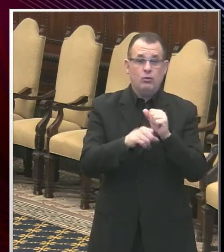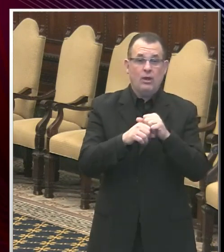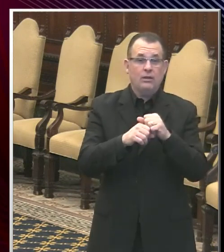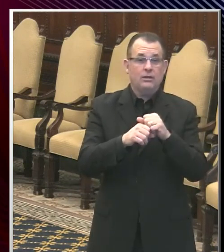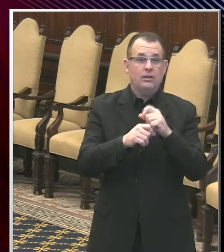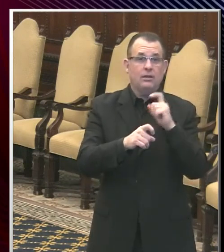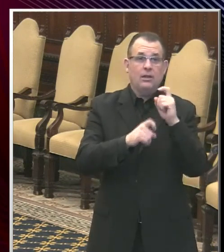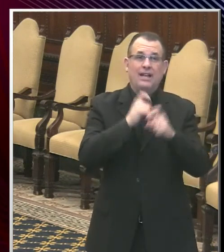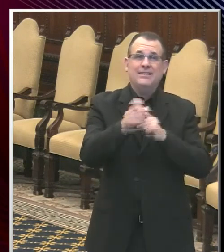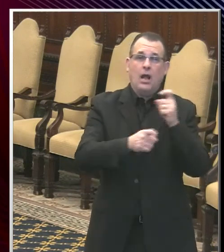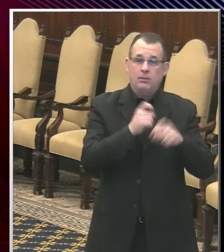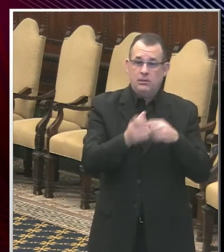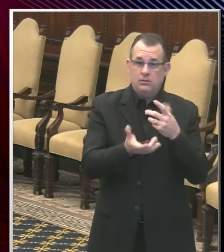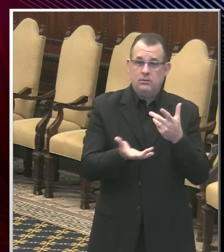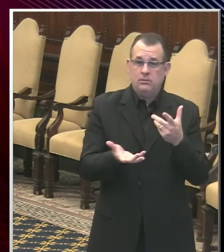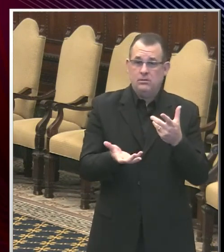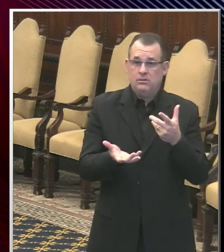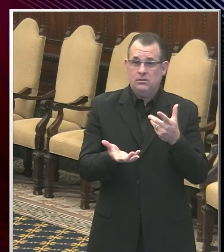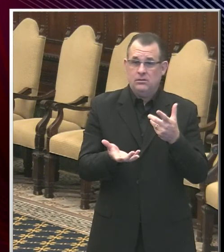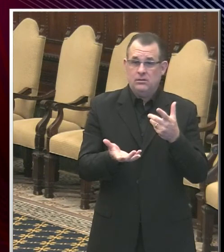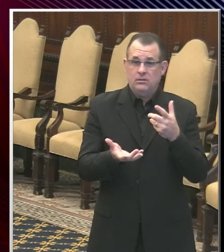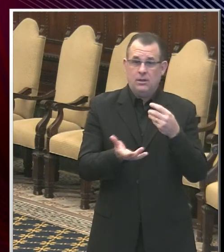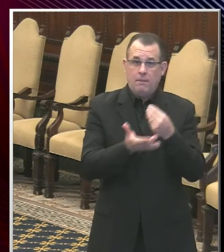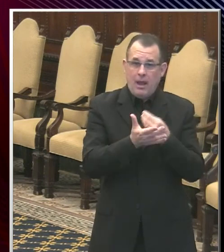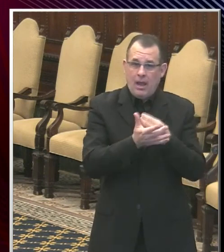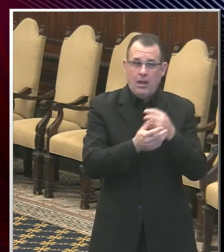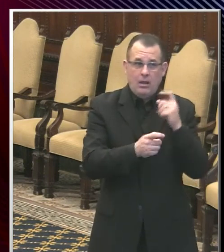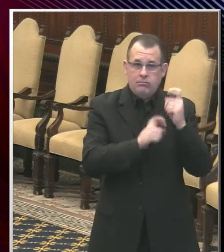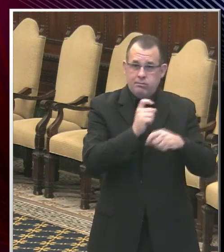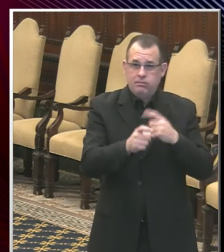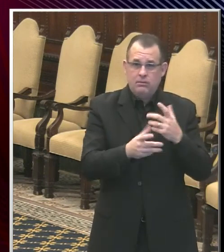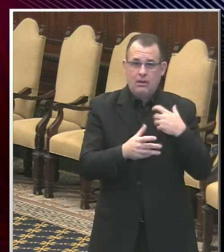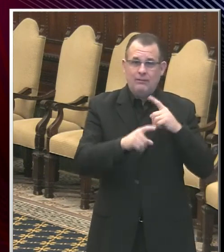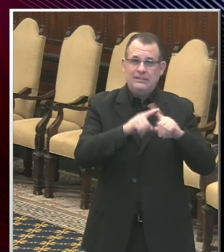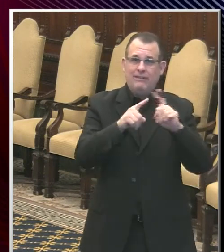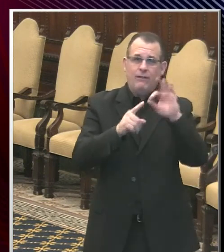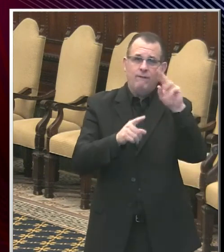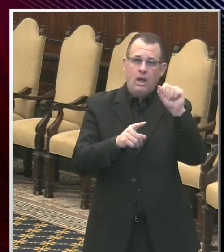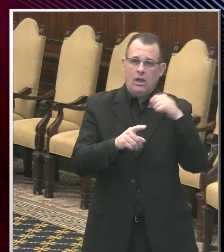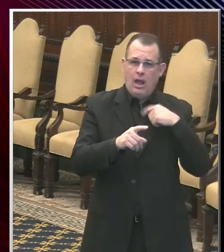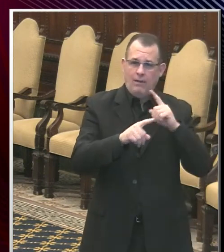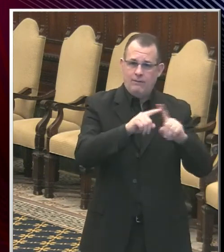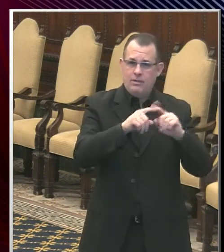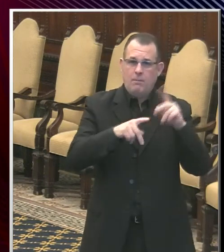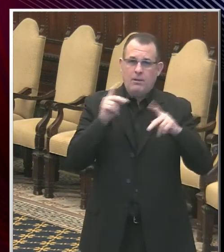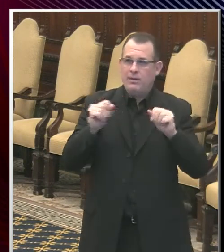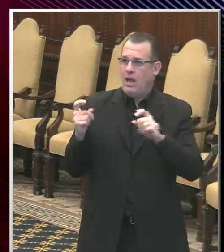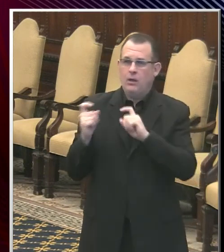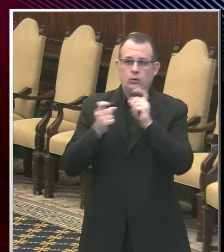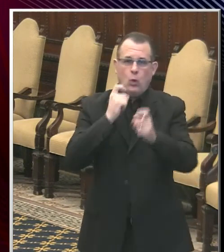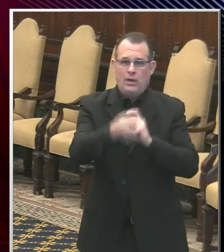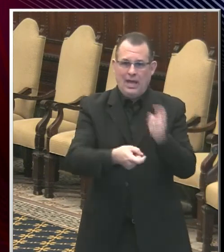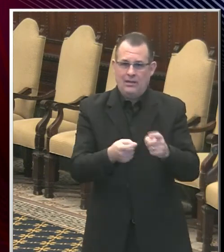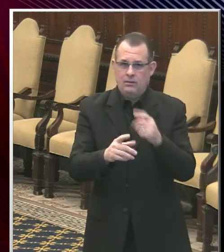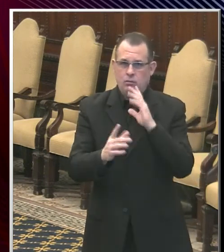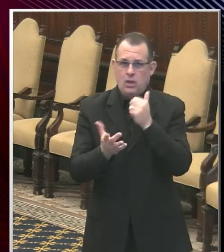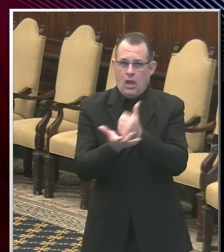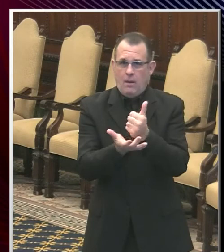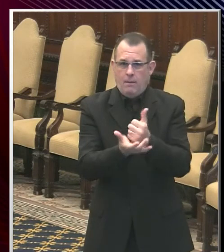been a philanthropy set up a couple of different funds to help pay the costs of,